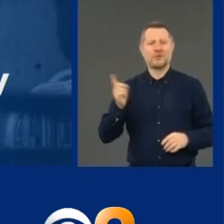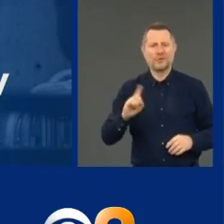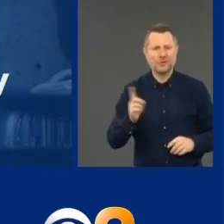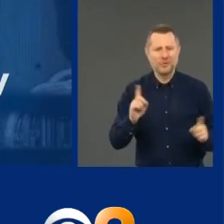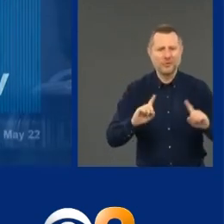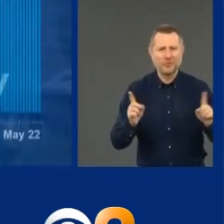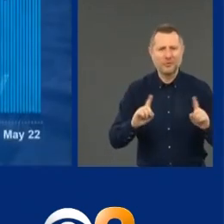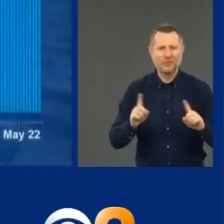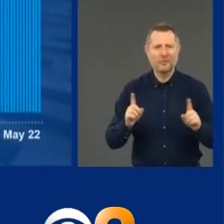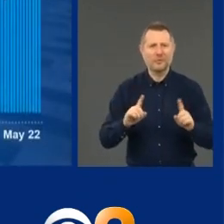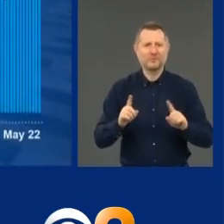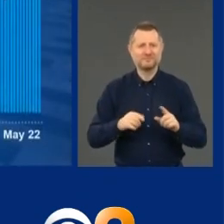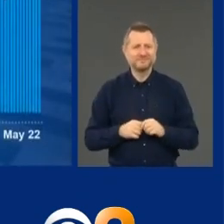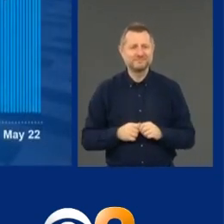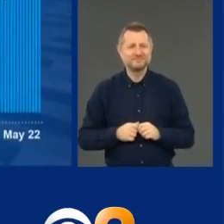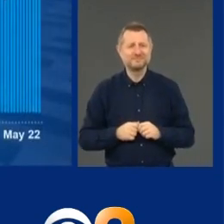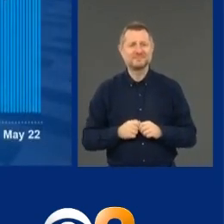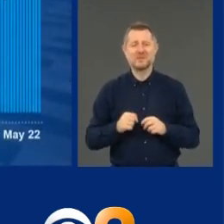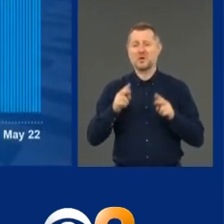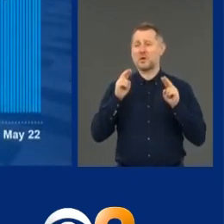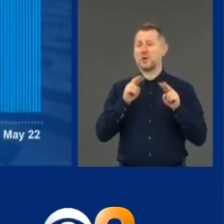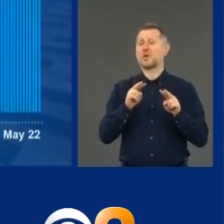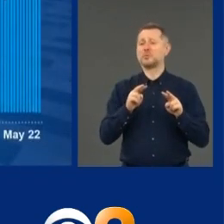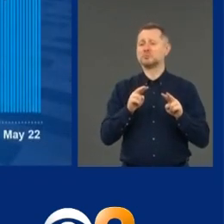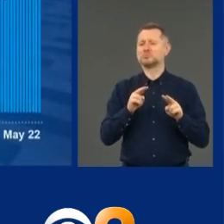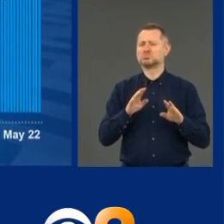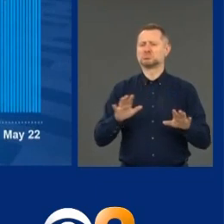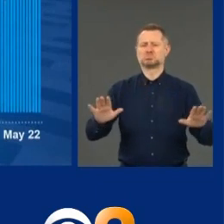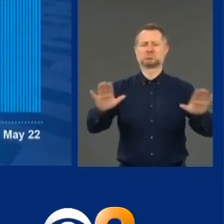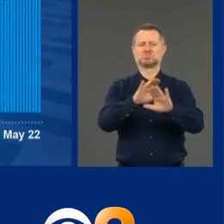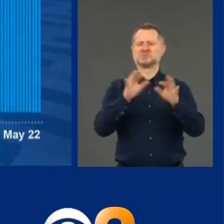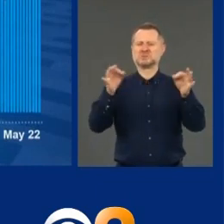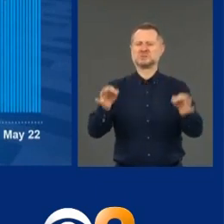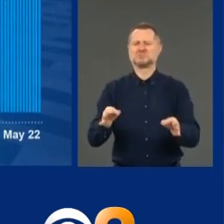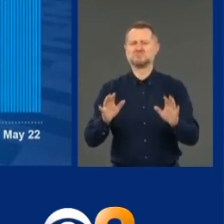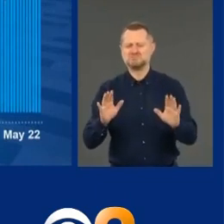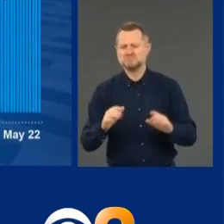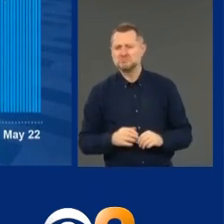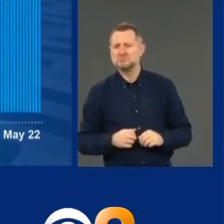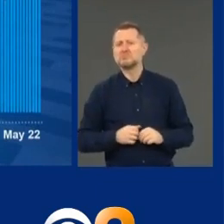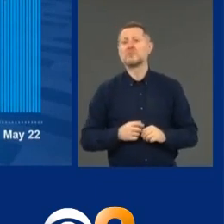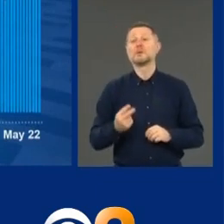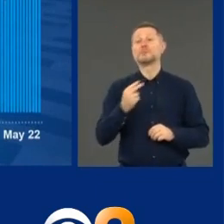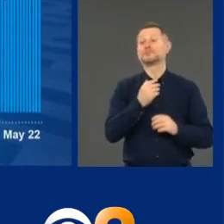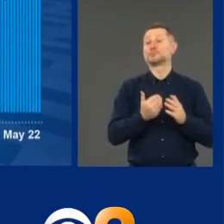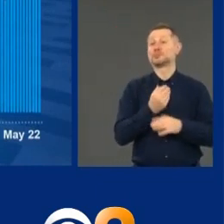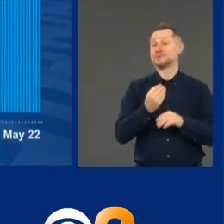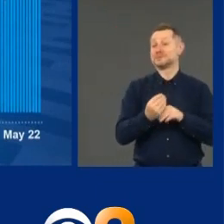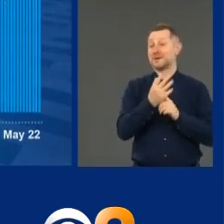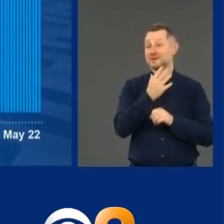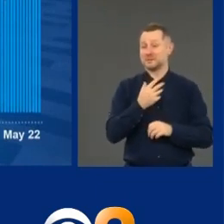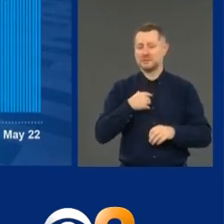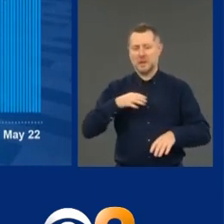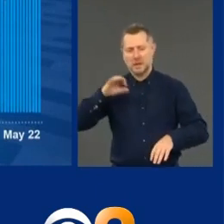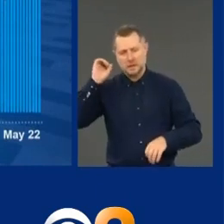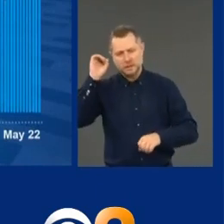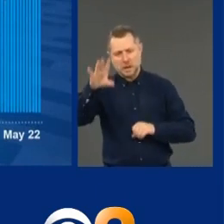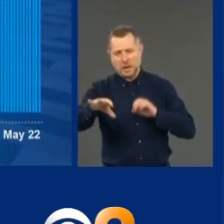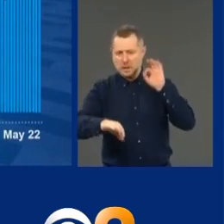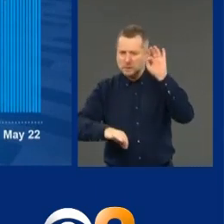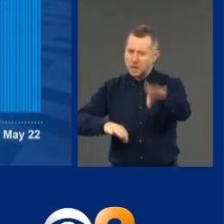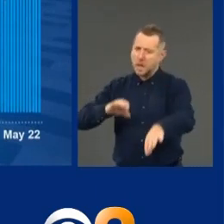way. But again, that's up to people. And all these admonitions, all these pleas, the